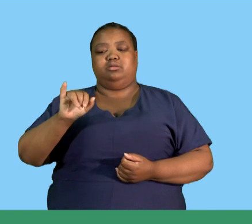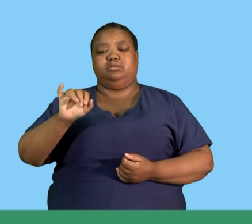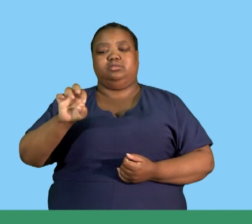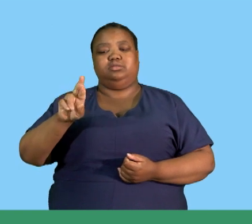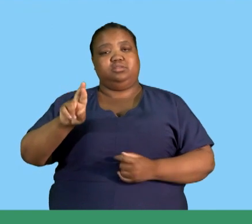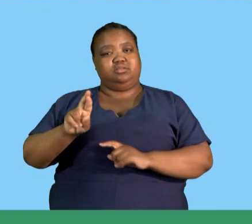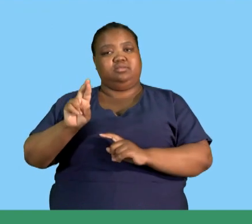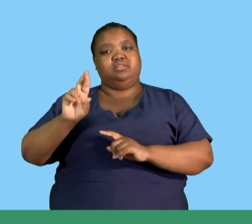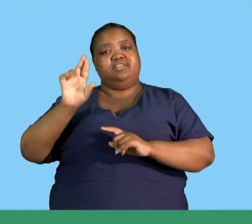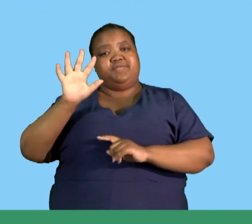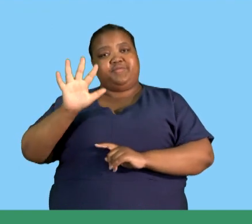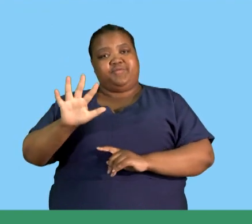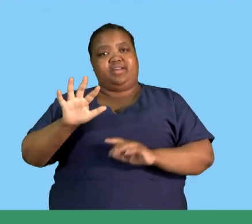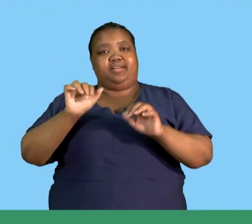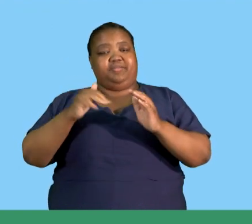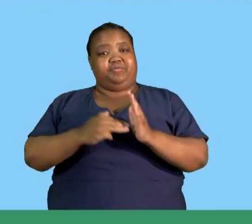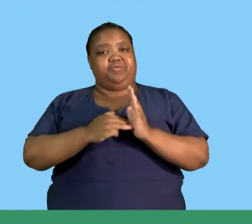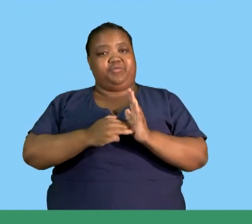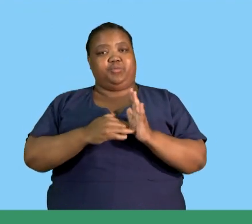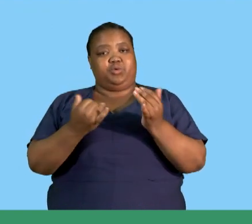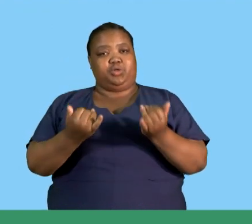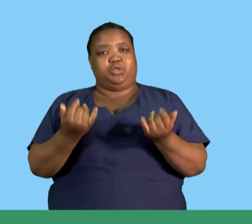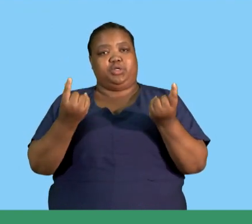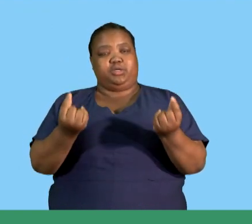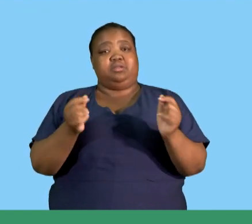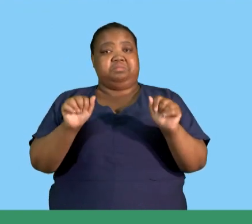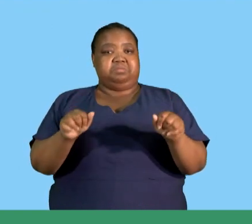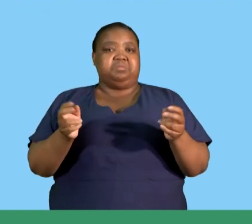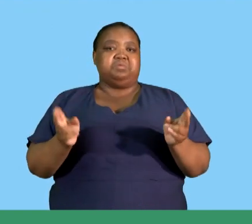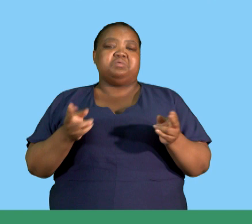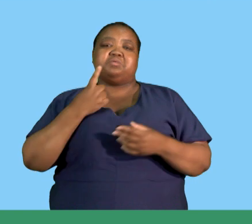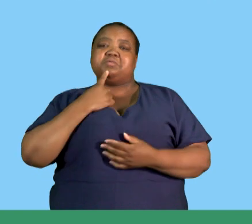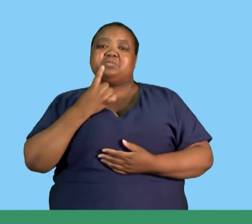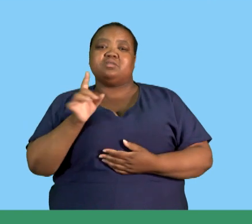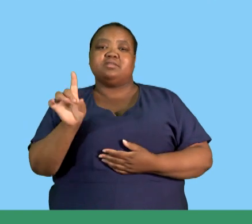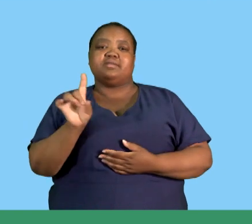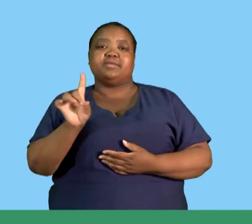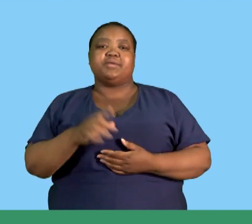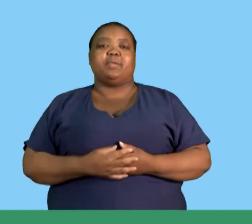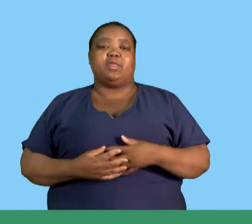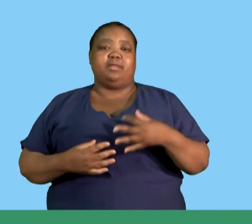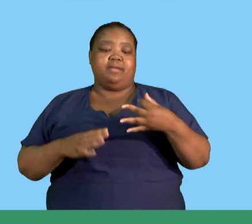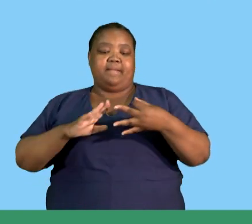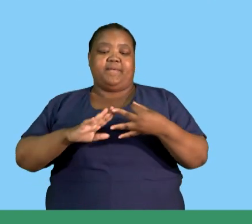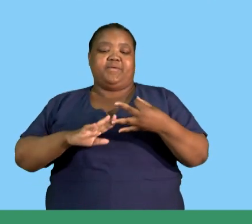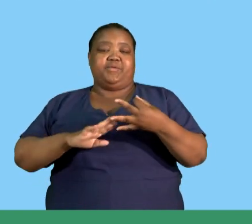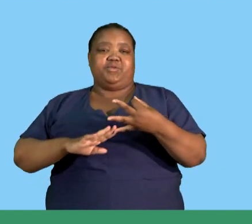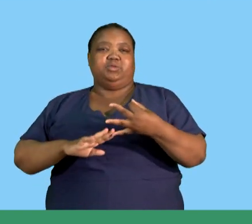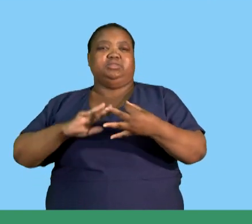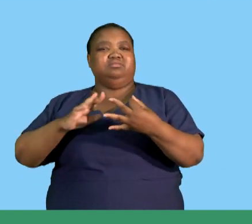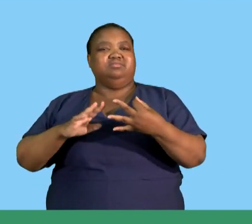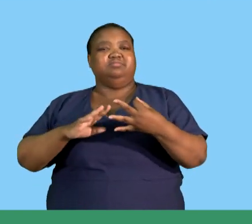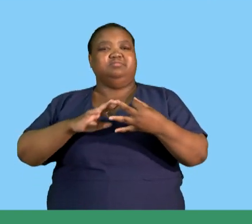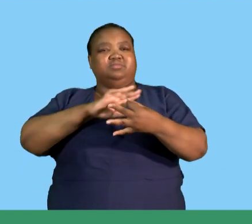model. Right. So with the Porter's 5-force model, there are 5. I normally say this here. We've got